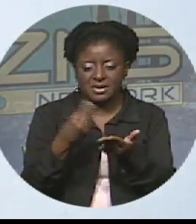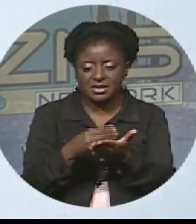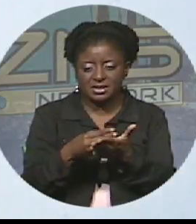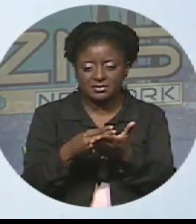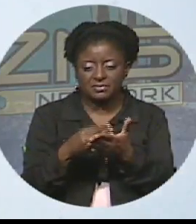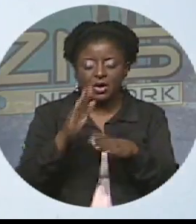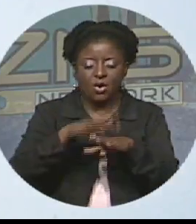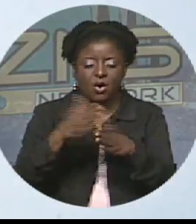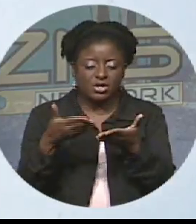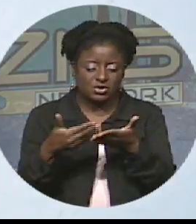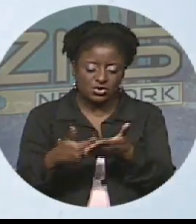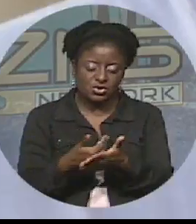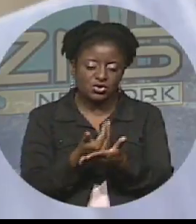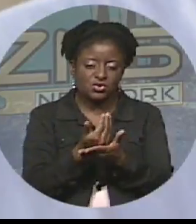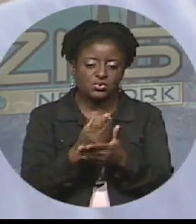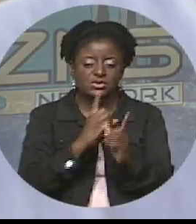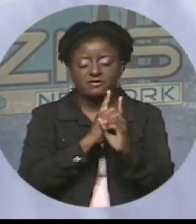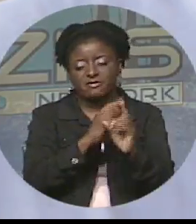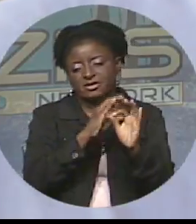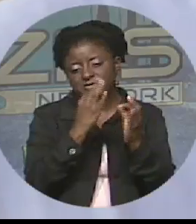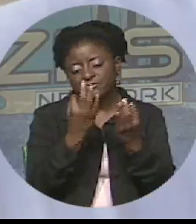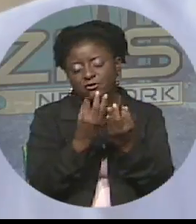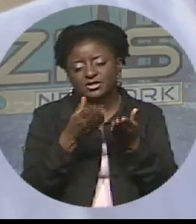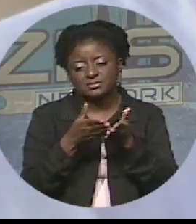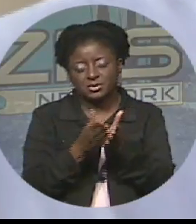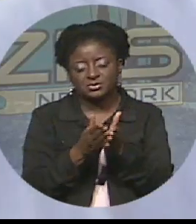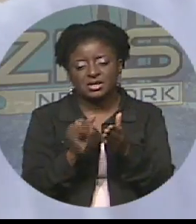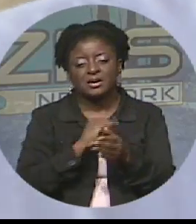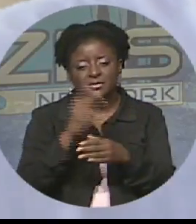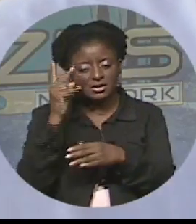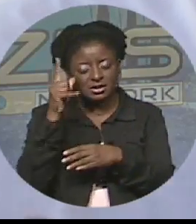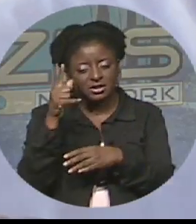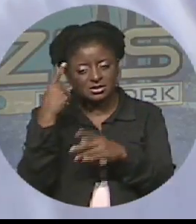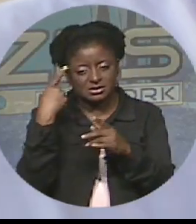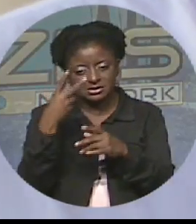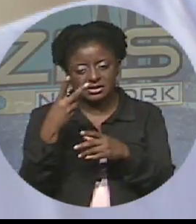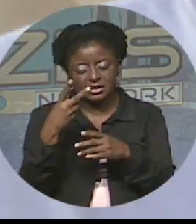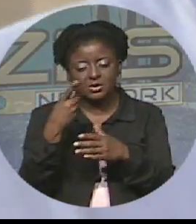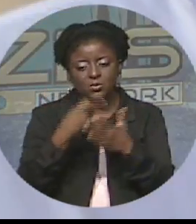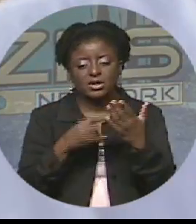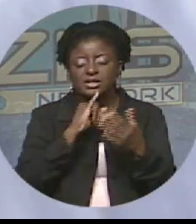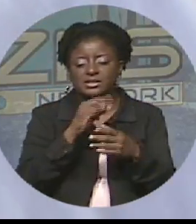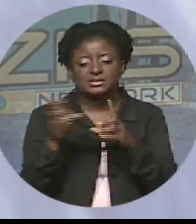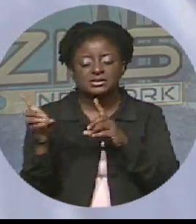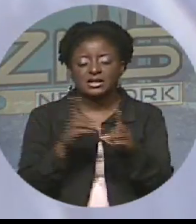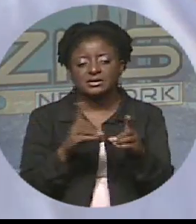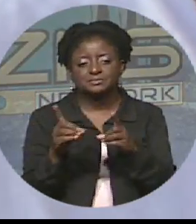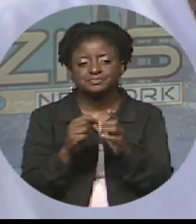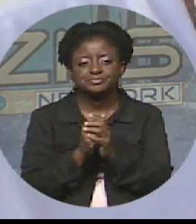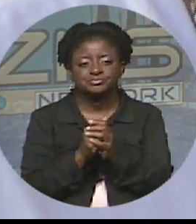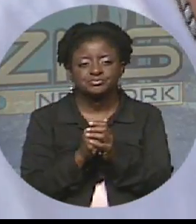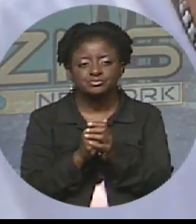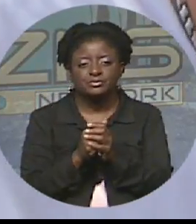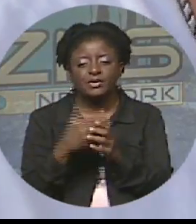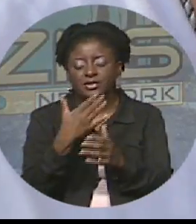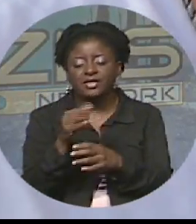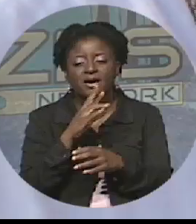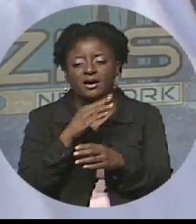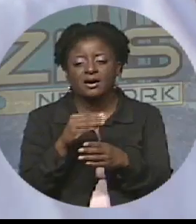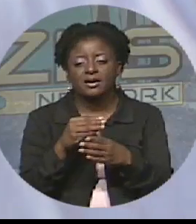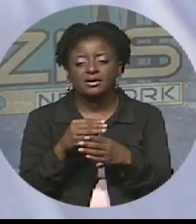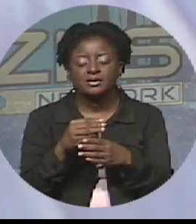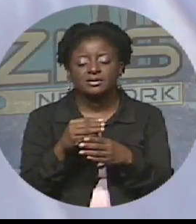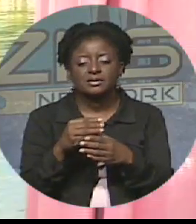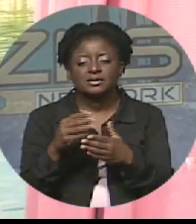see something done. There are hotels in this country that are buying crawfish under market value out of season.